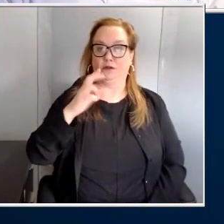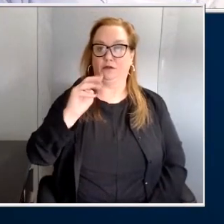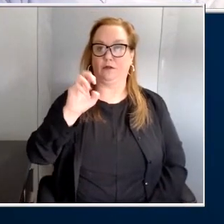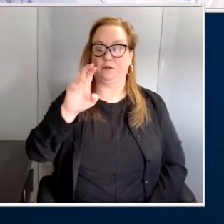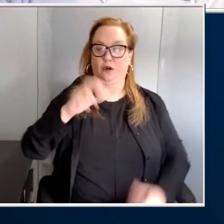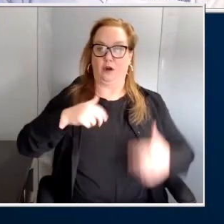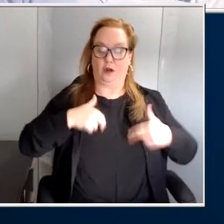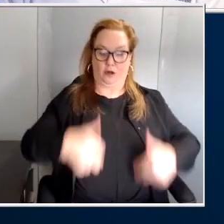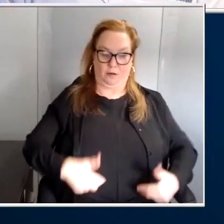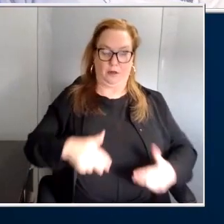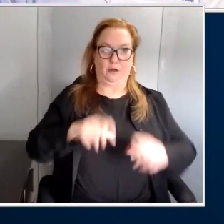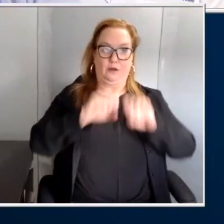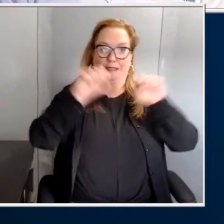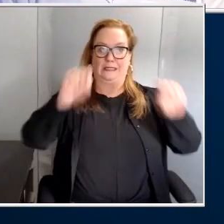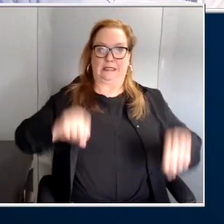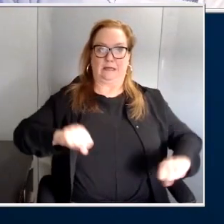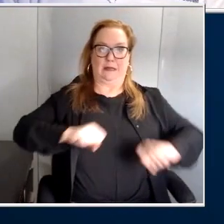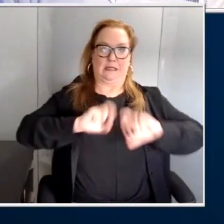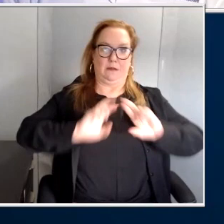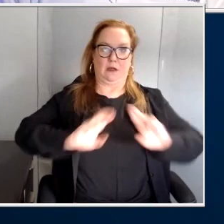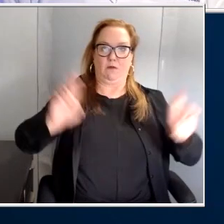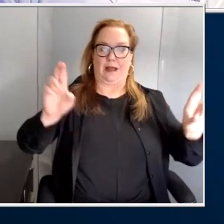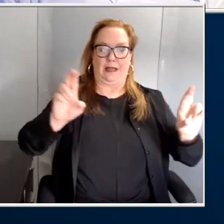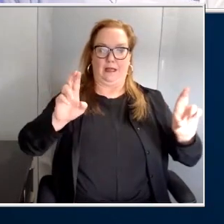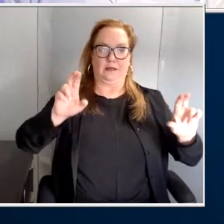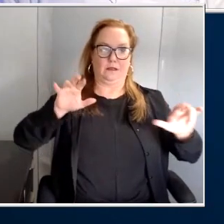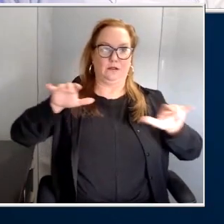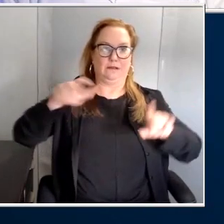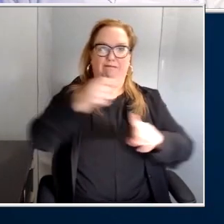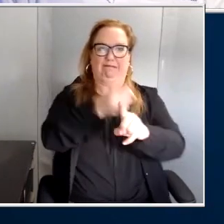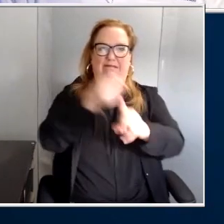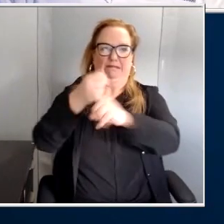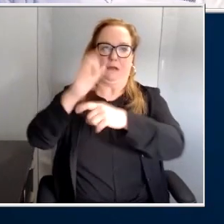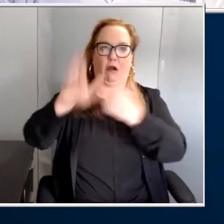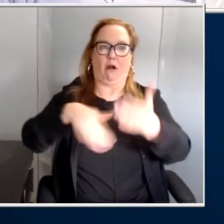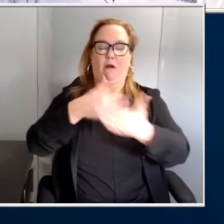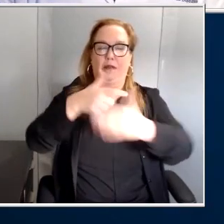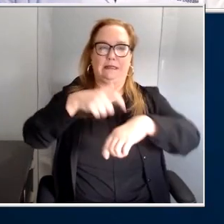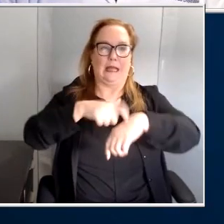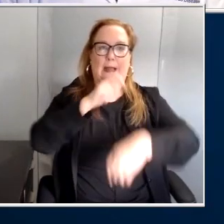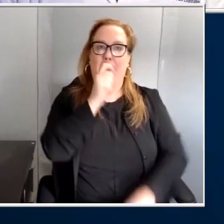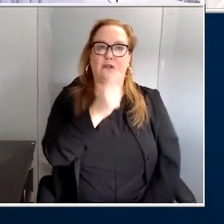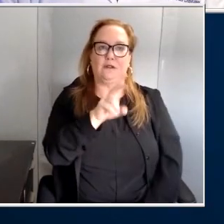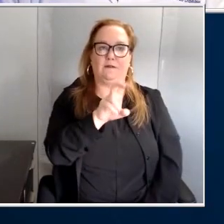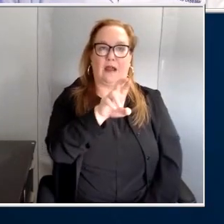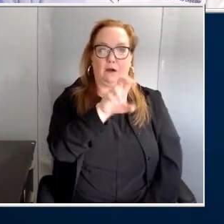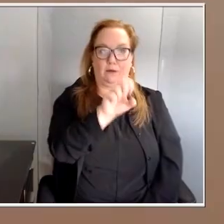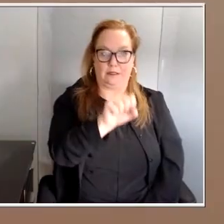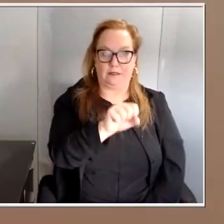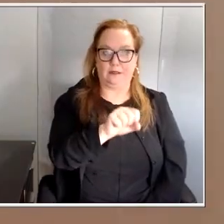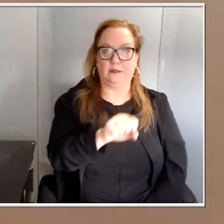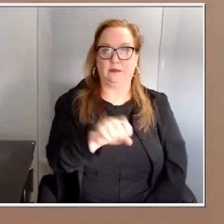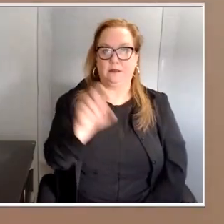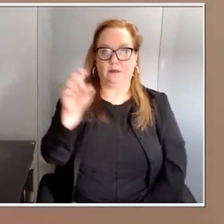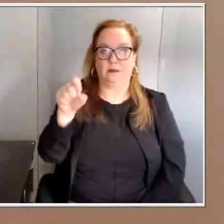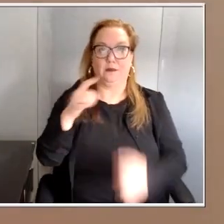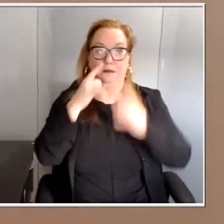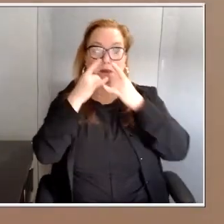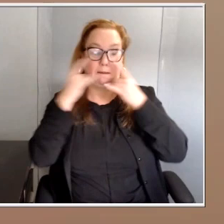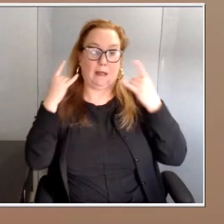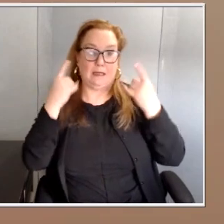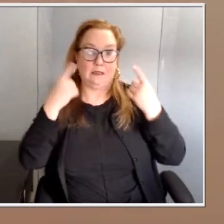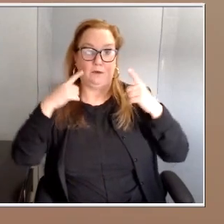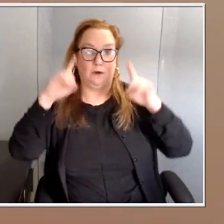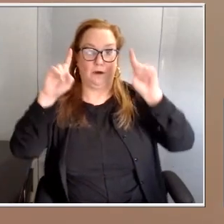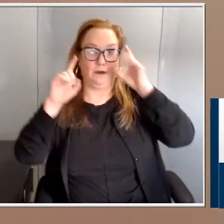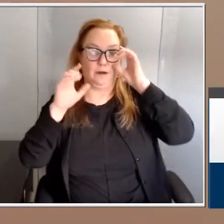infection coming from everywhere, not just viruses. Yeah, I think, 2 points. One, masks work. It's